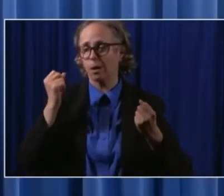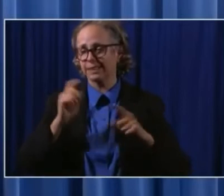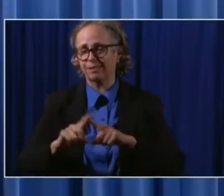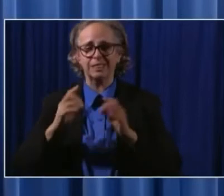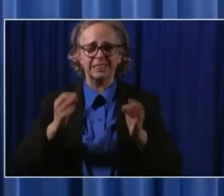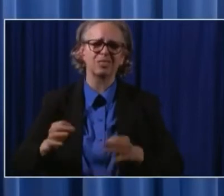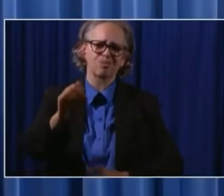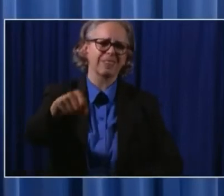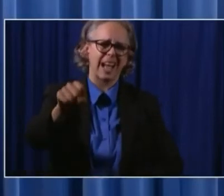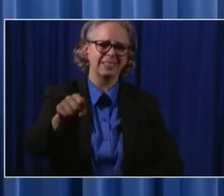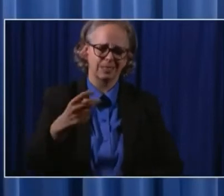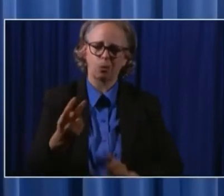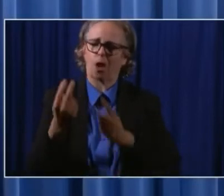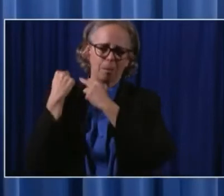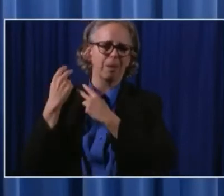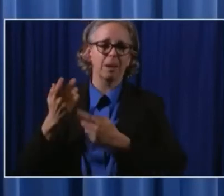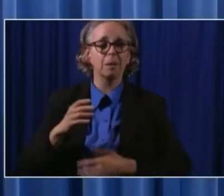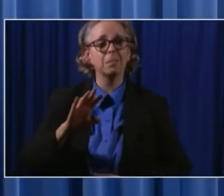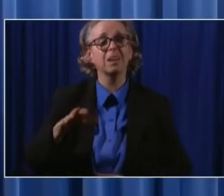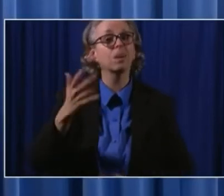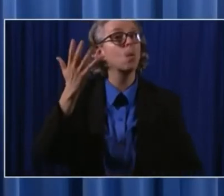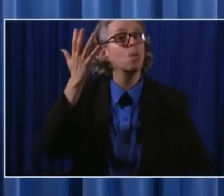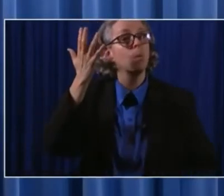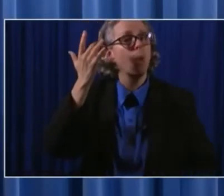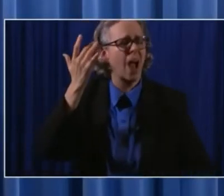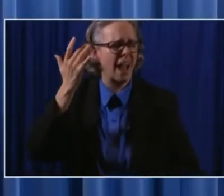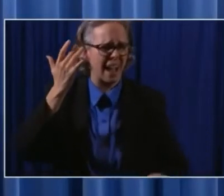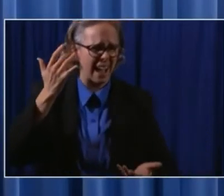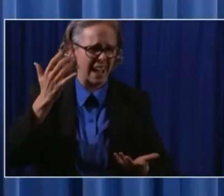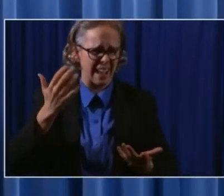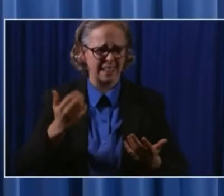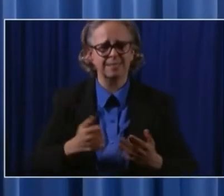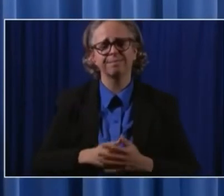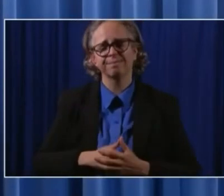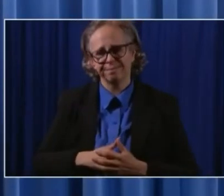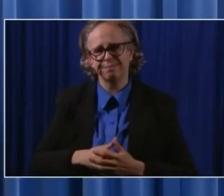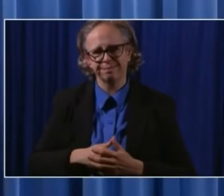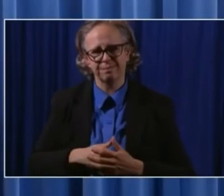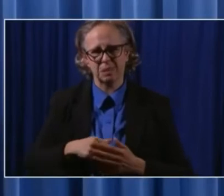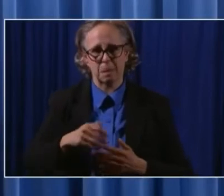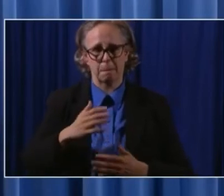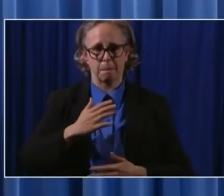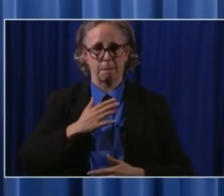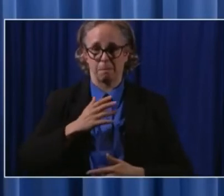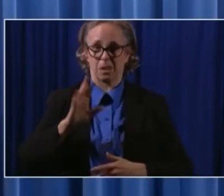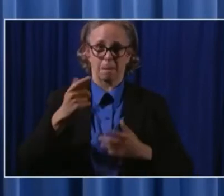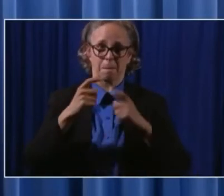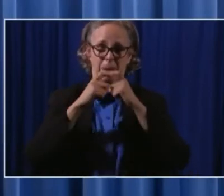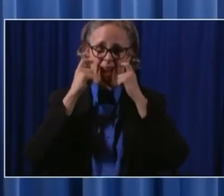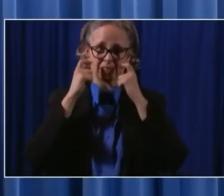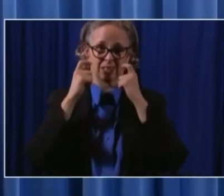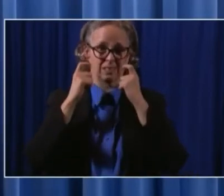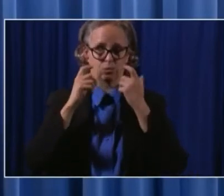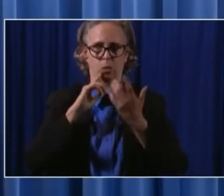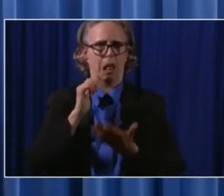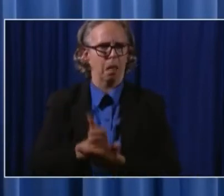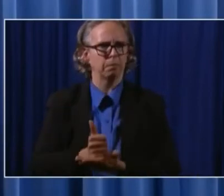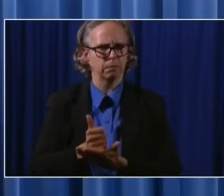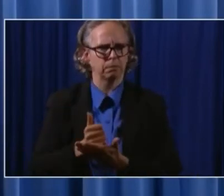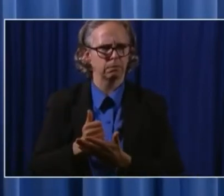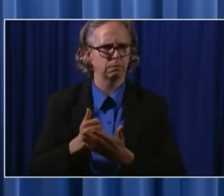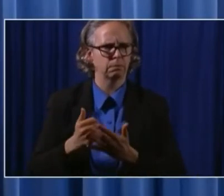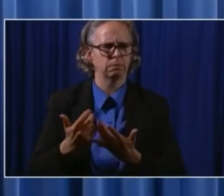my thought process was this: felt that masks would make a difference. Also knew that there was significant resistance in